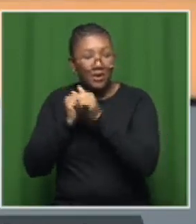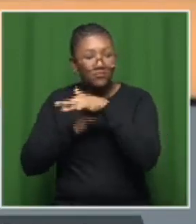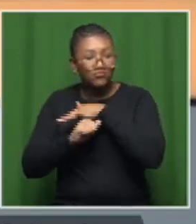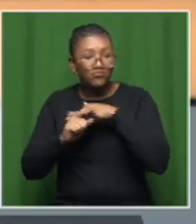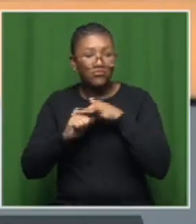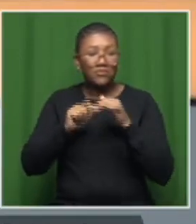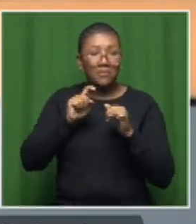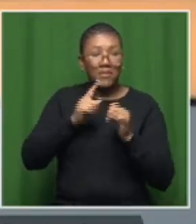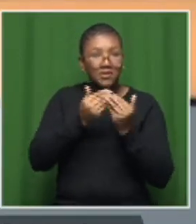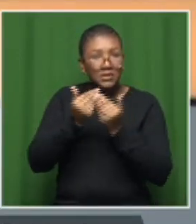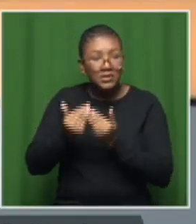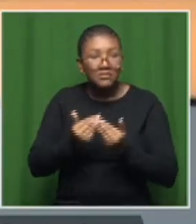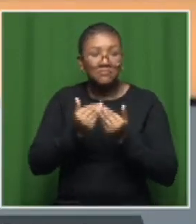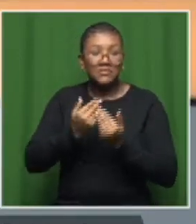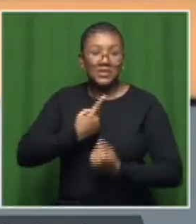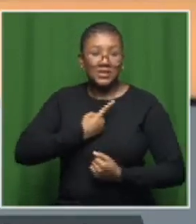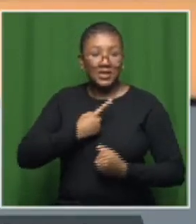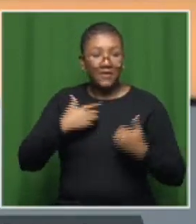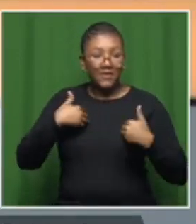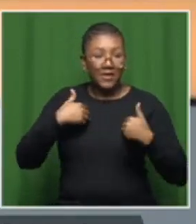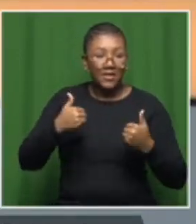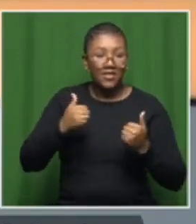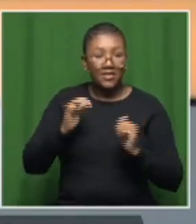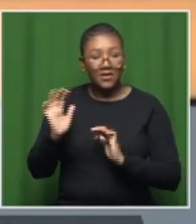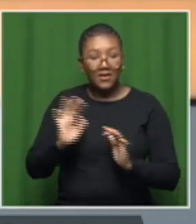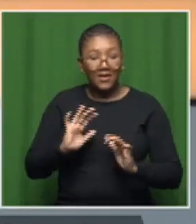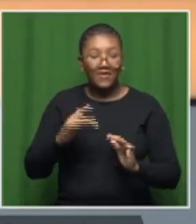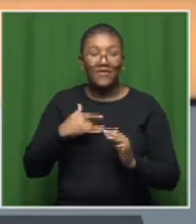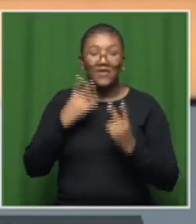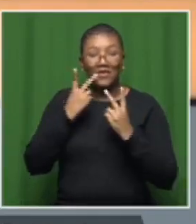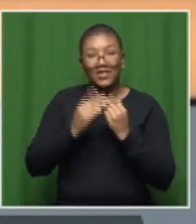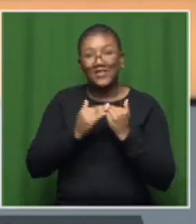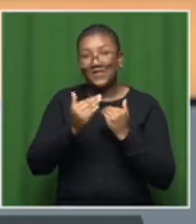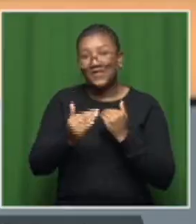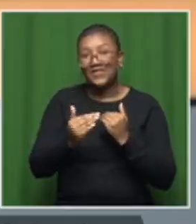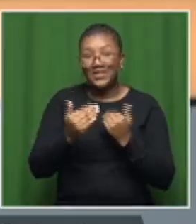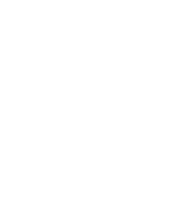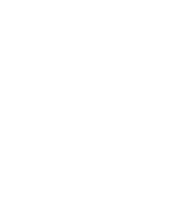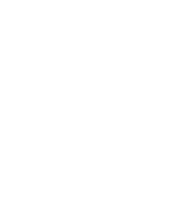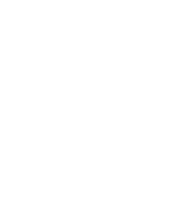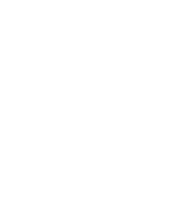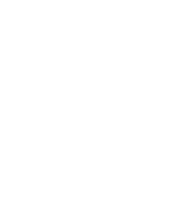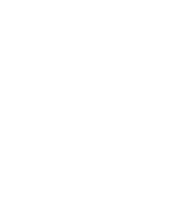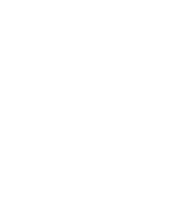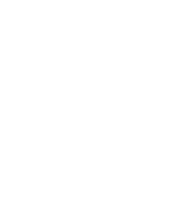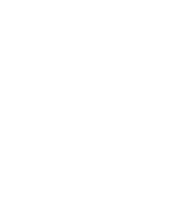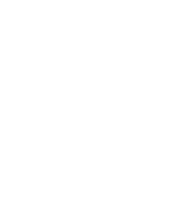look after ourselves. We're obviously looking forward to how that's going to heal us and take us further.